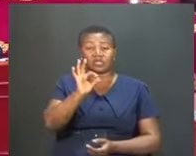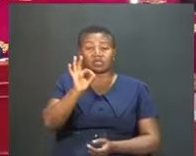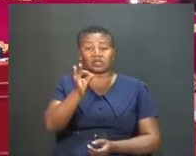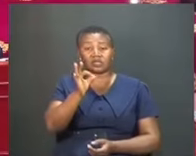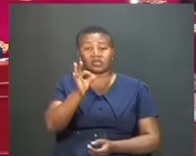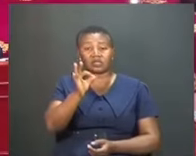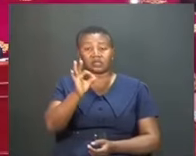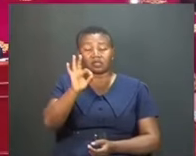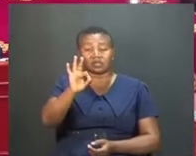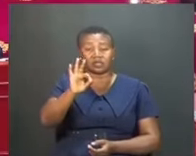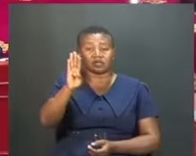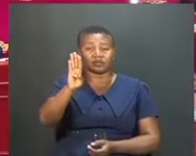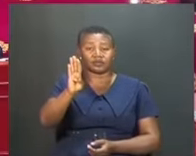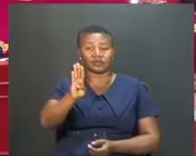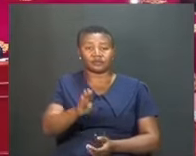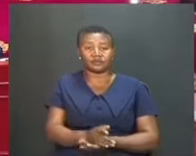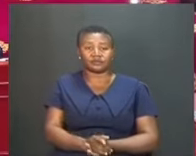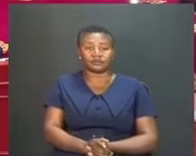9B.